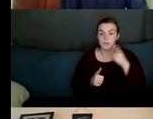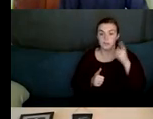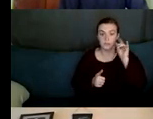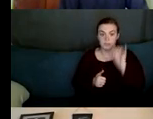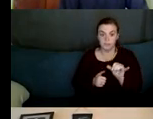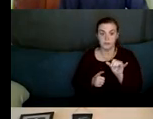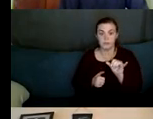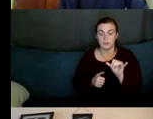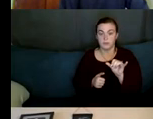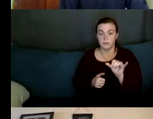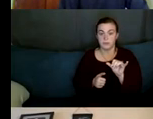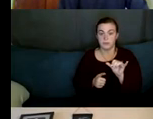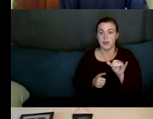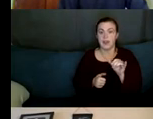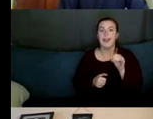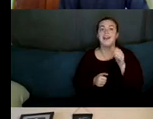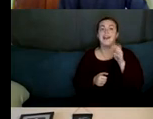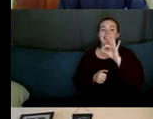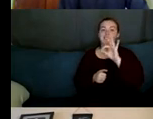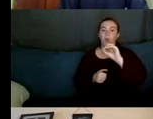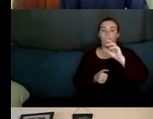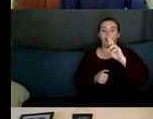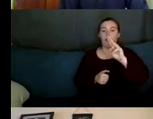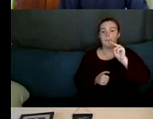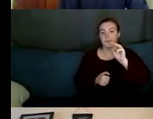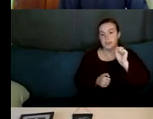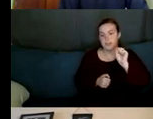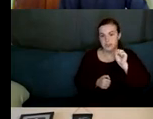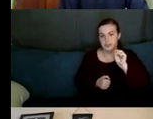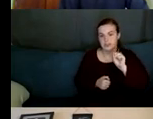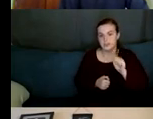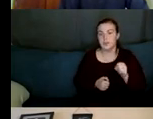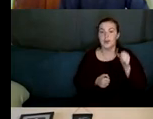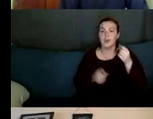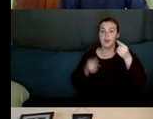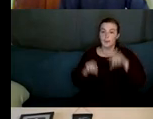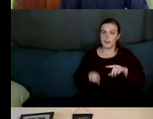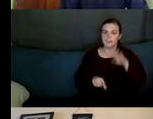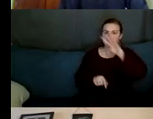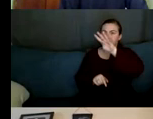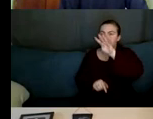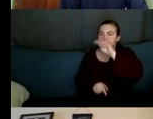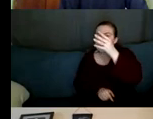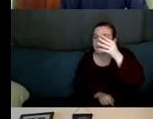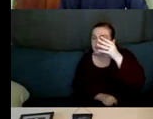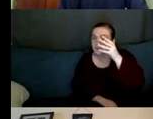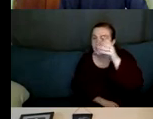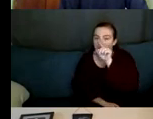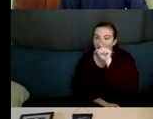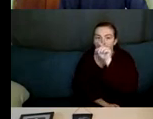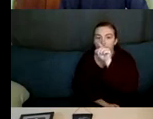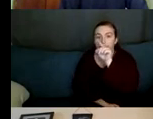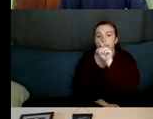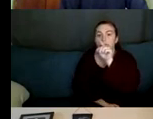is forms. I had to take 2 little shots, but when you click on this little grid in